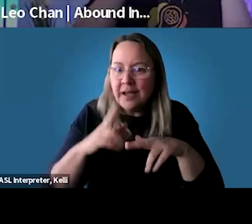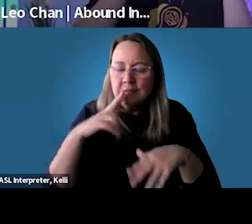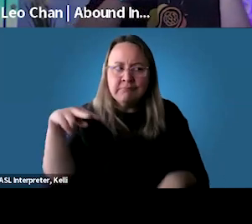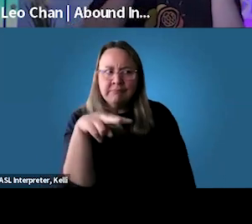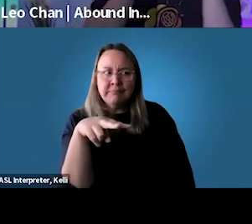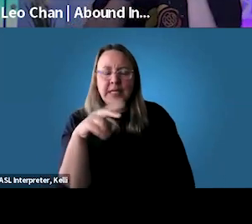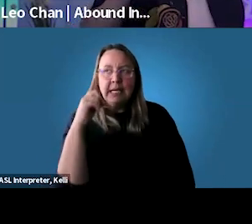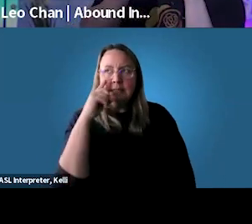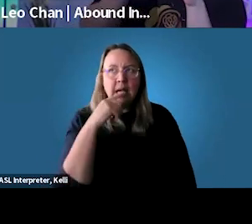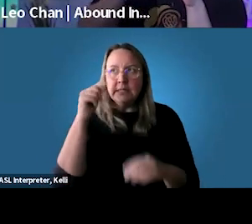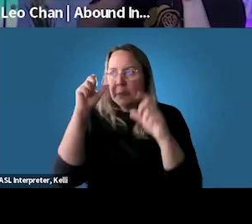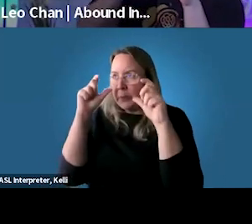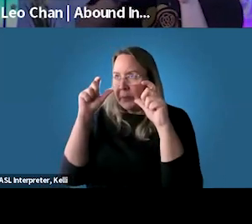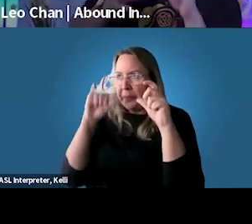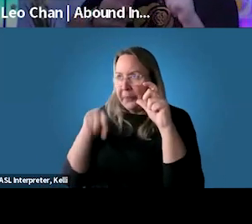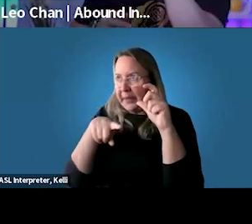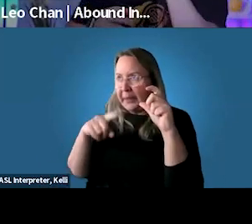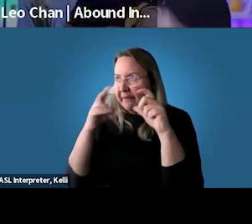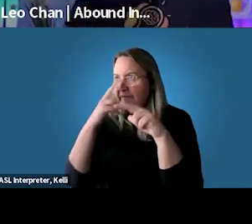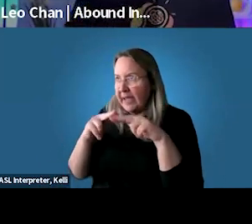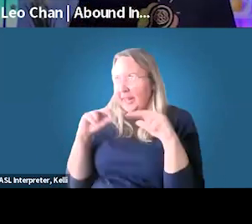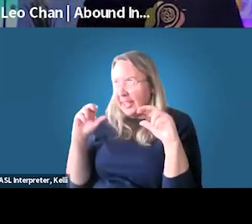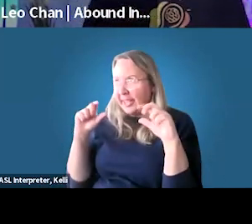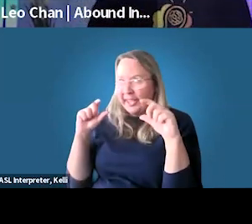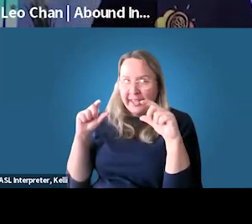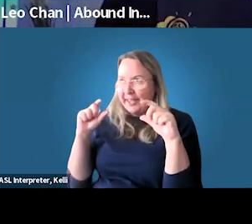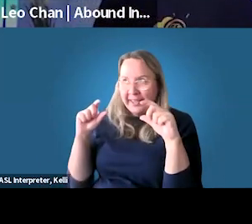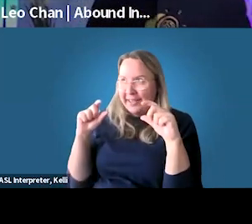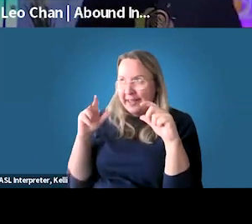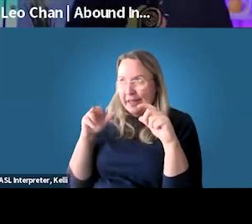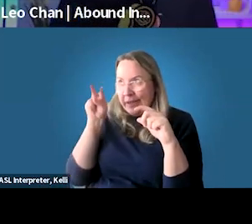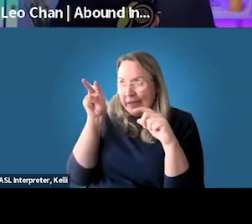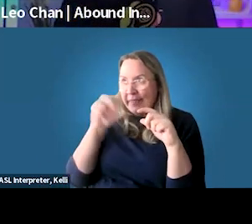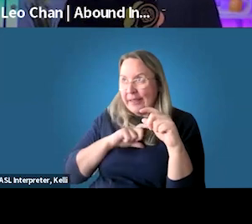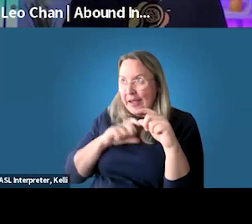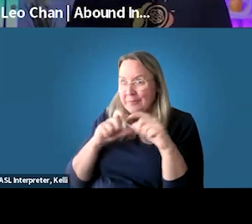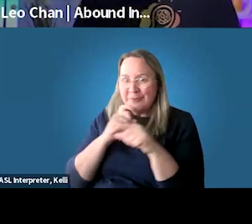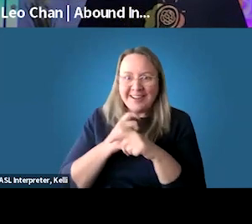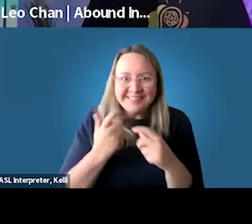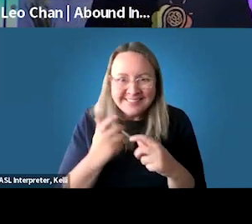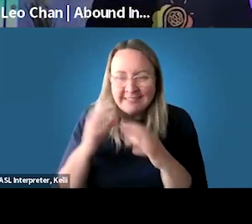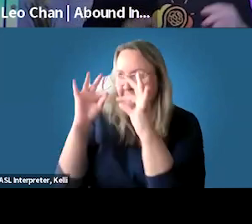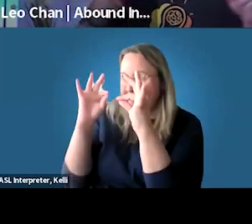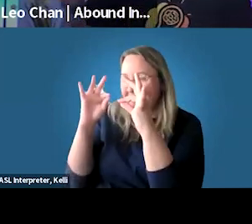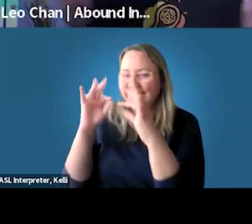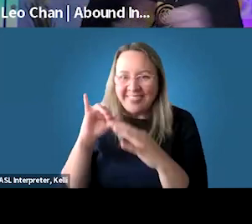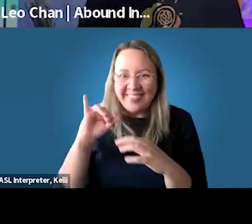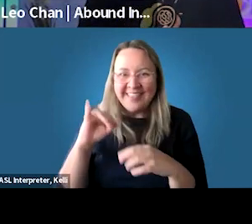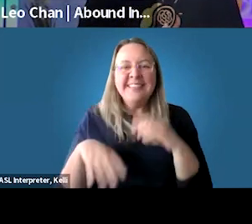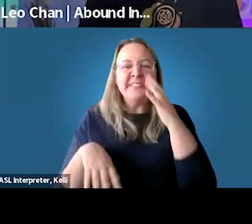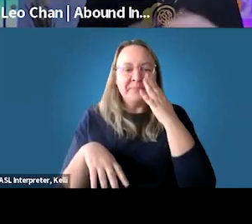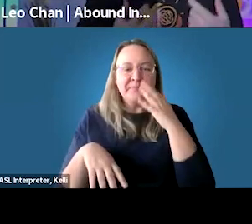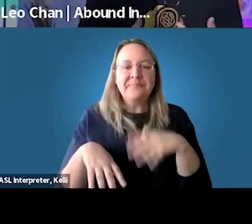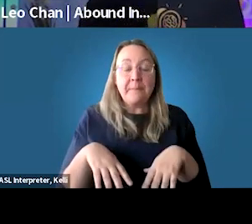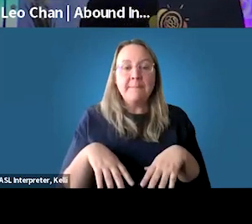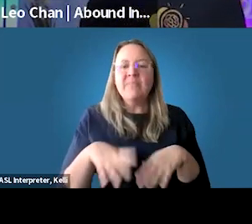his eyes because they look a little fun, right? Looking at that cop. All right, so thanks for playing. All right, so let's talk